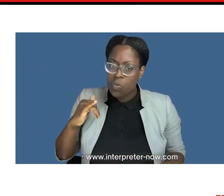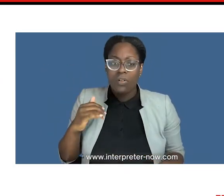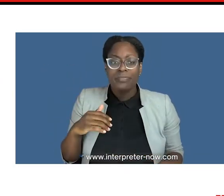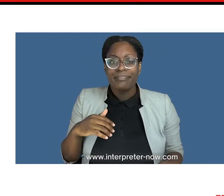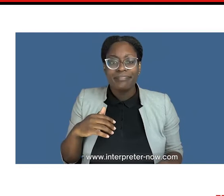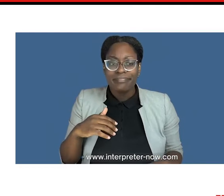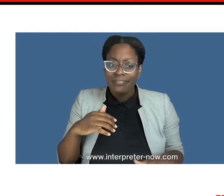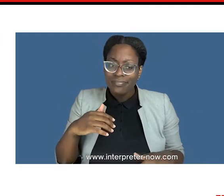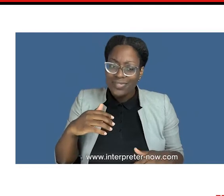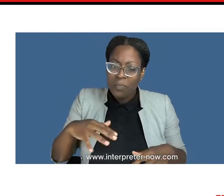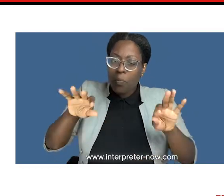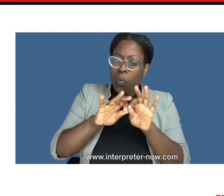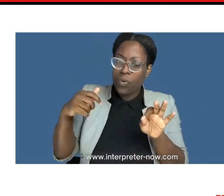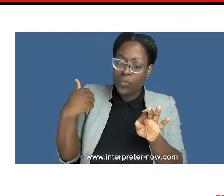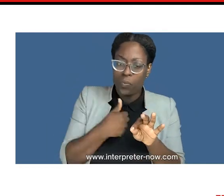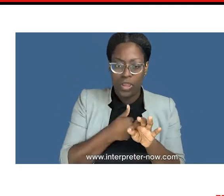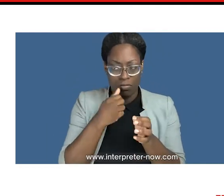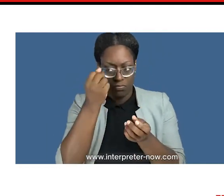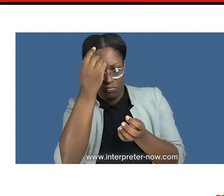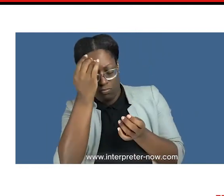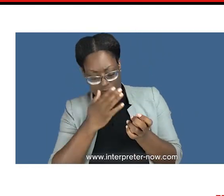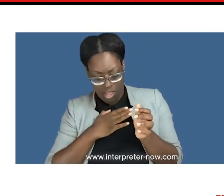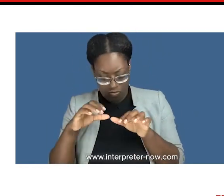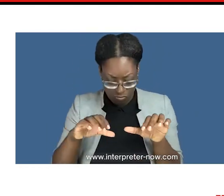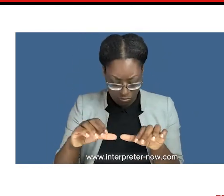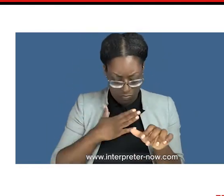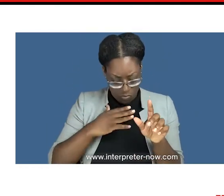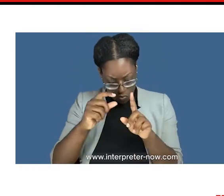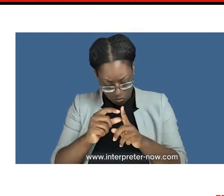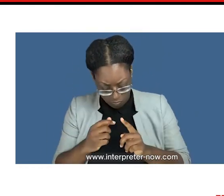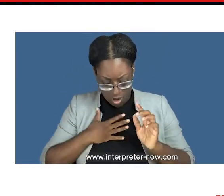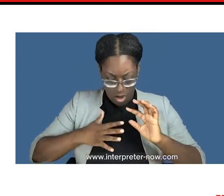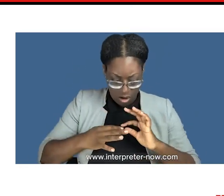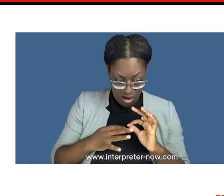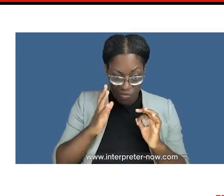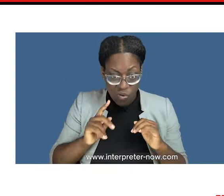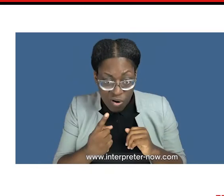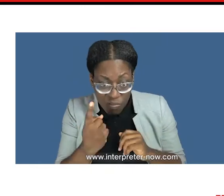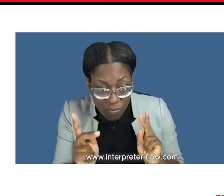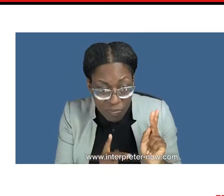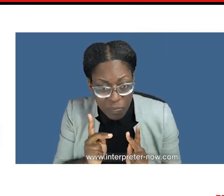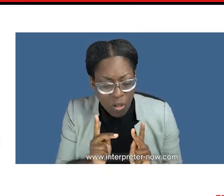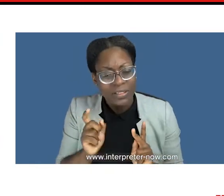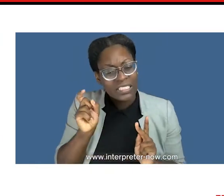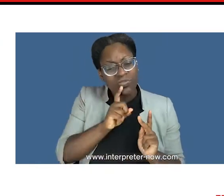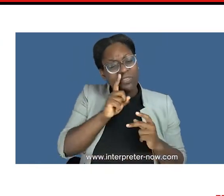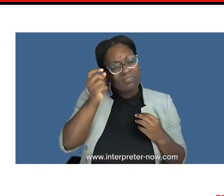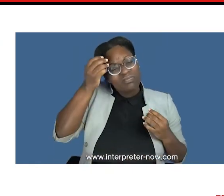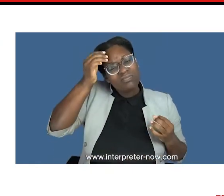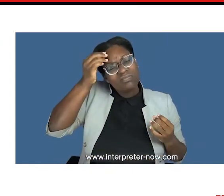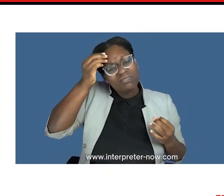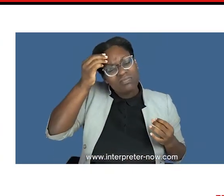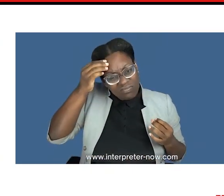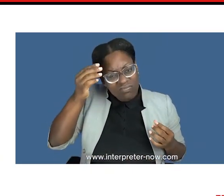to correct, and making sure that we're not unintentionally harming each other with our words and actions, and then ways that we